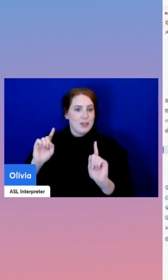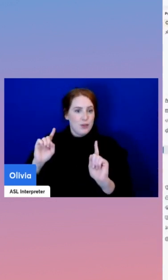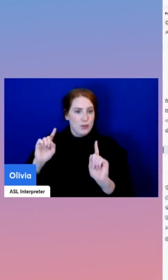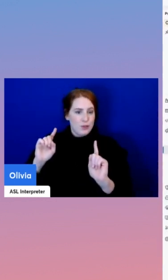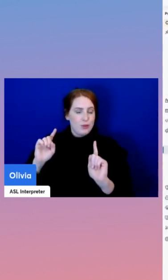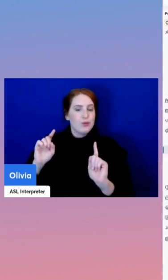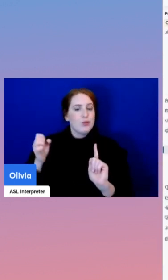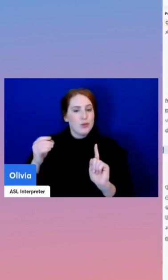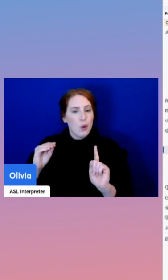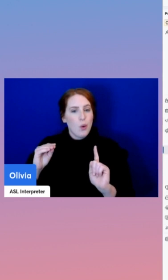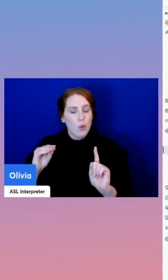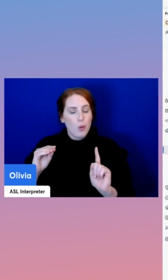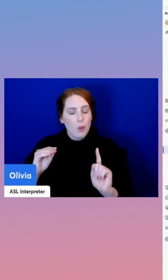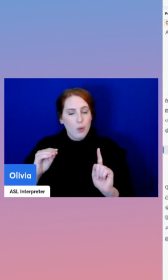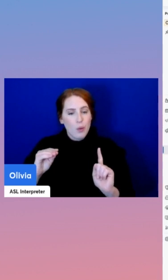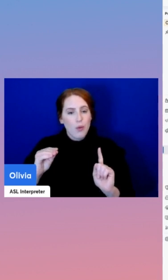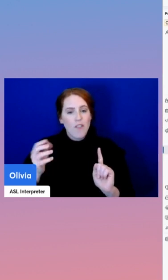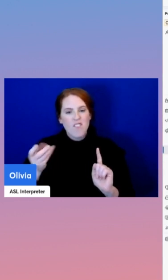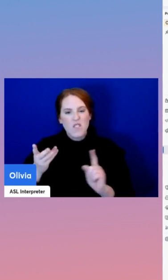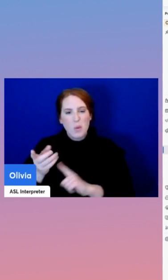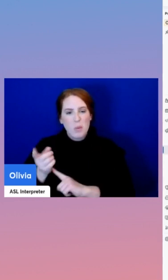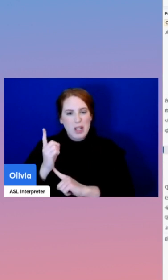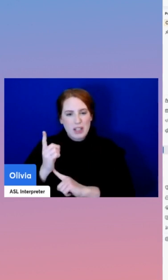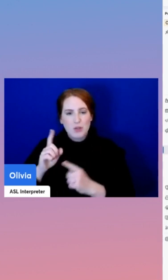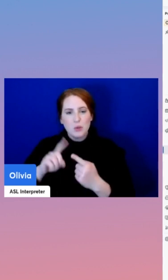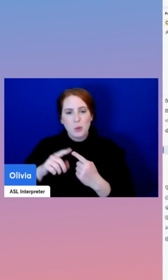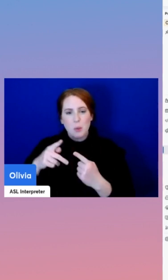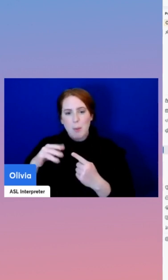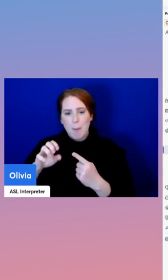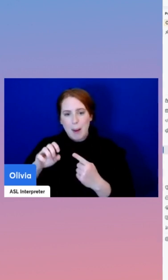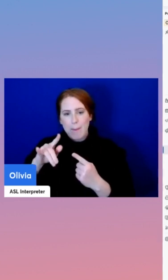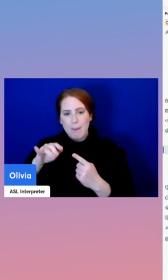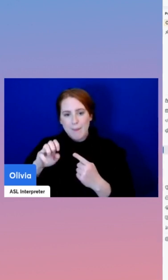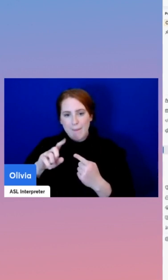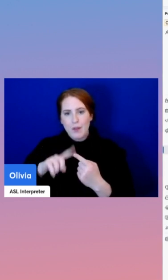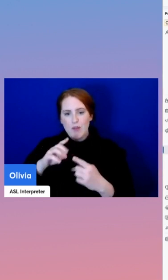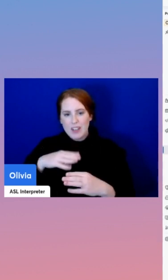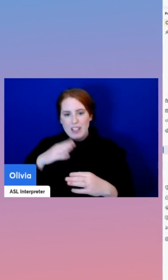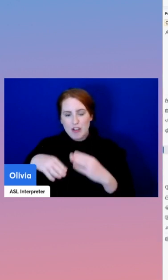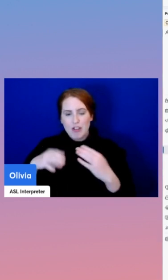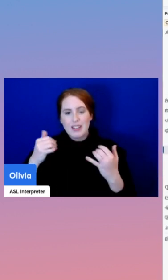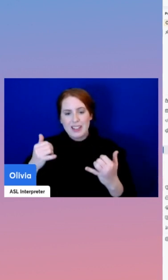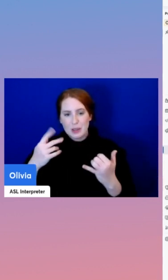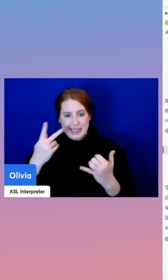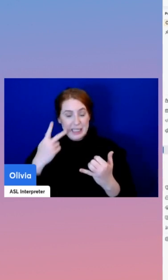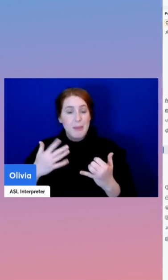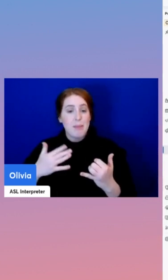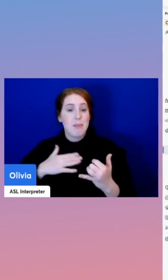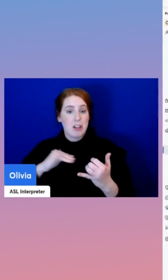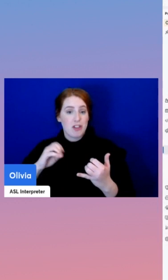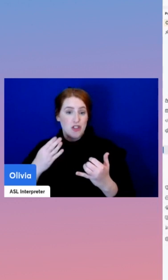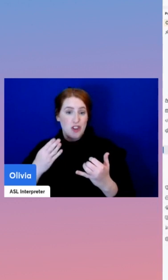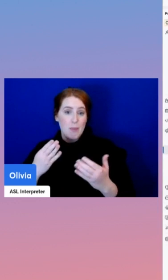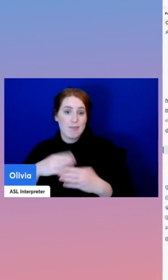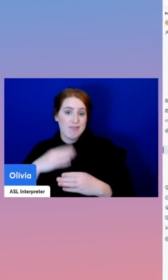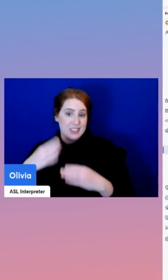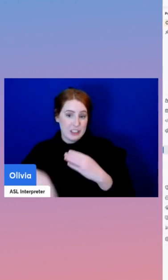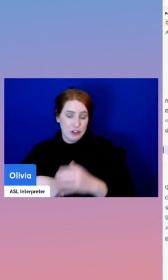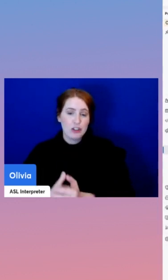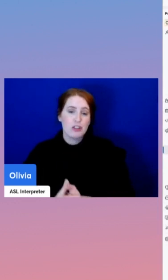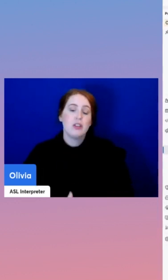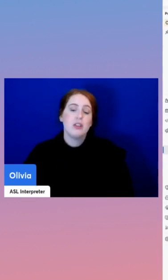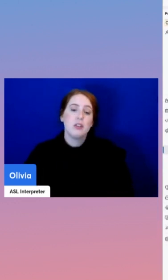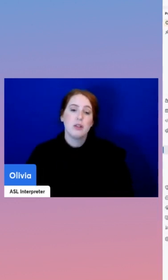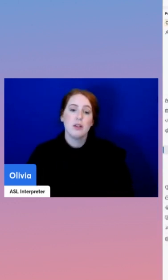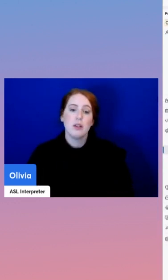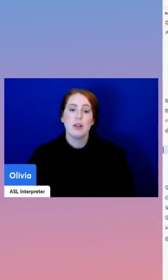give a few minutes to the pipeline to finish. Okay, so as you can see, my job is now finished. So now the pipeline